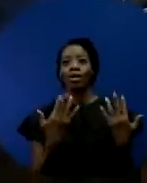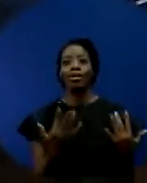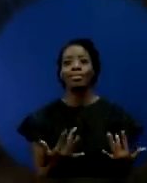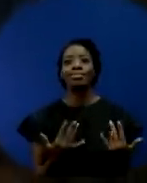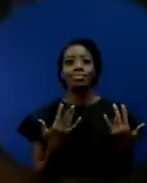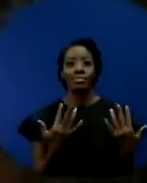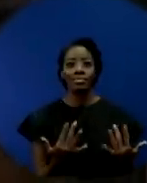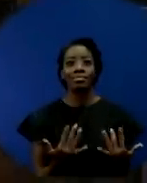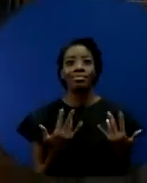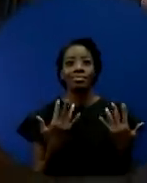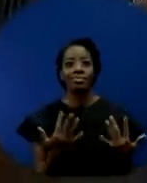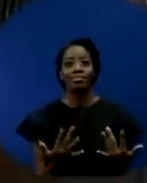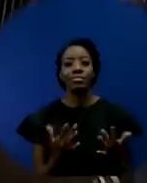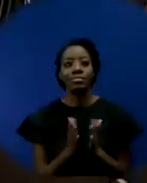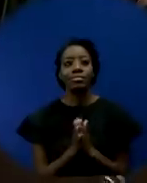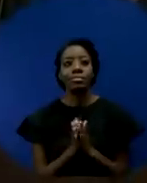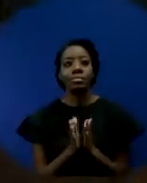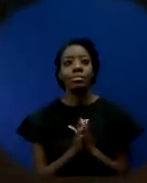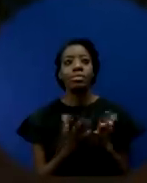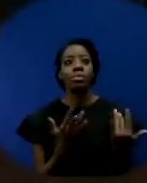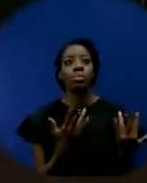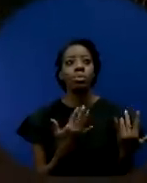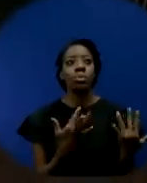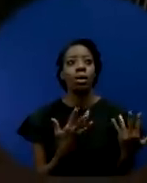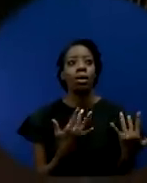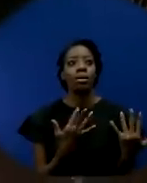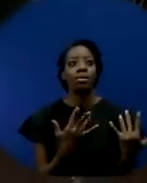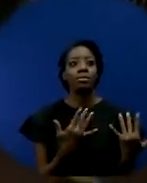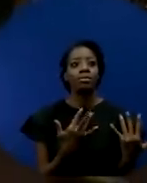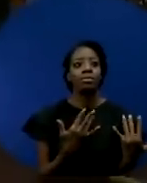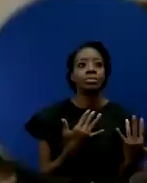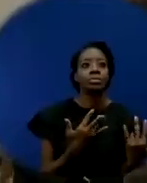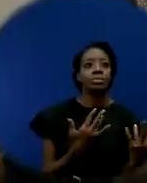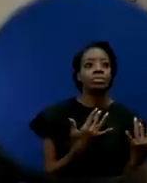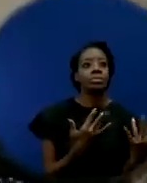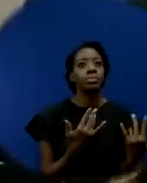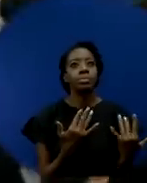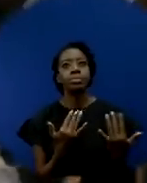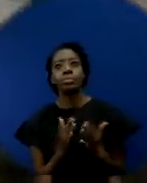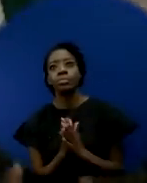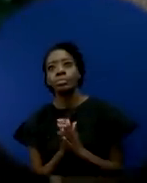on. We waiting on you. Come on, dear.